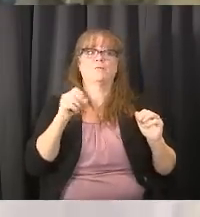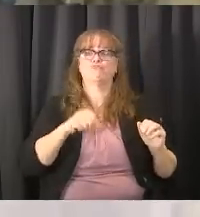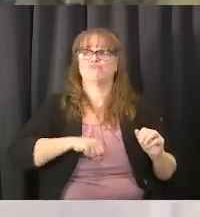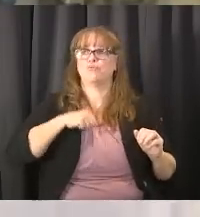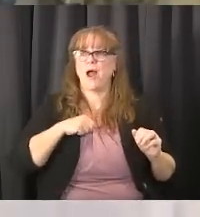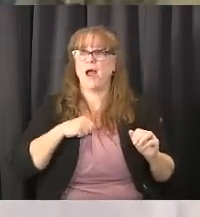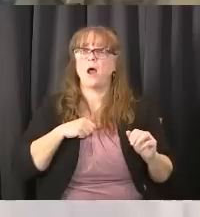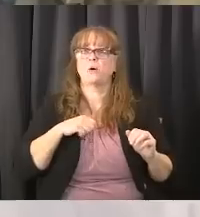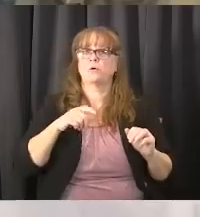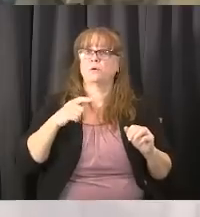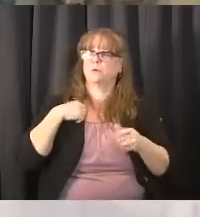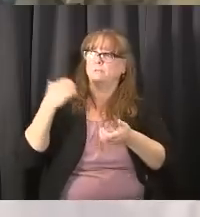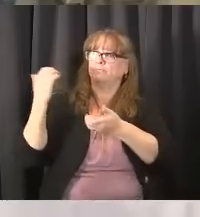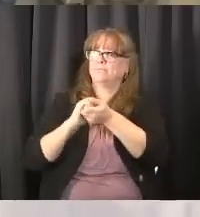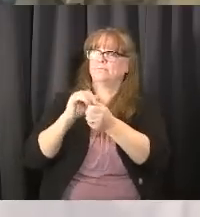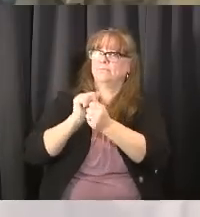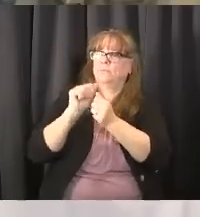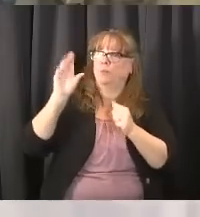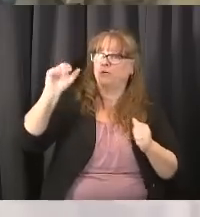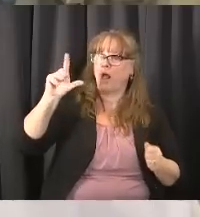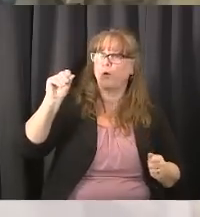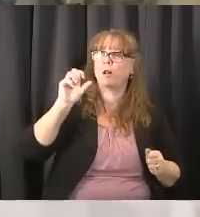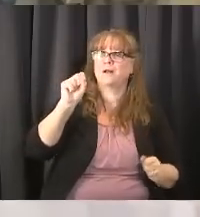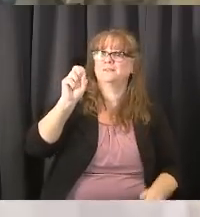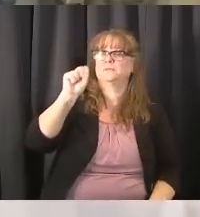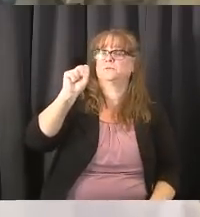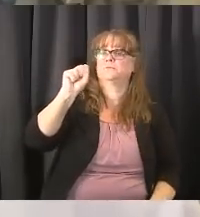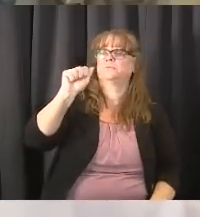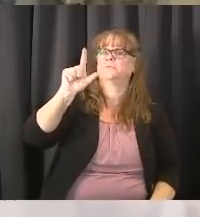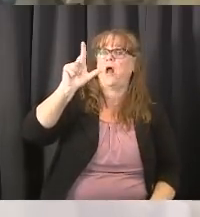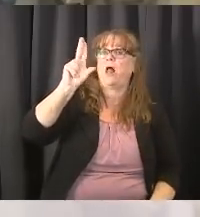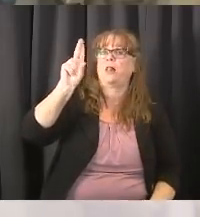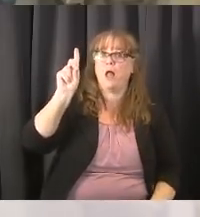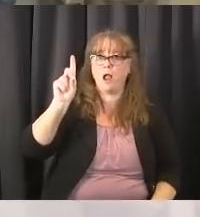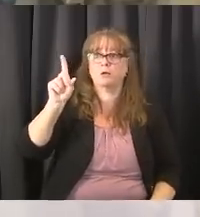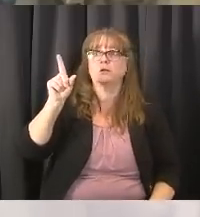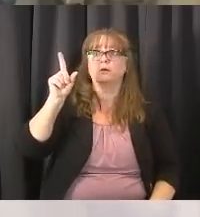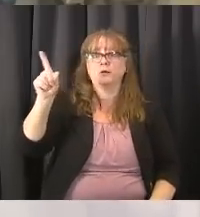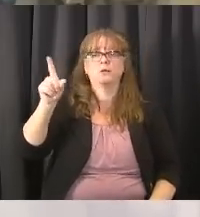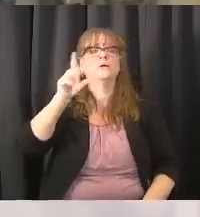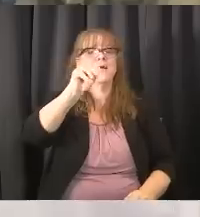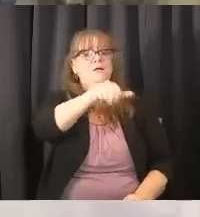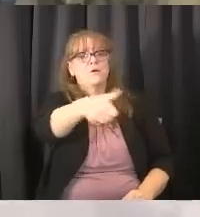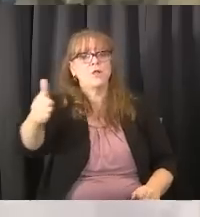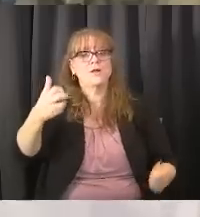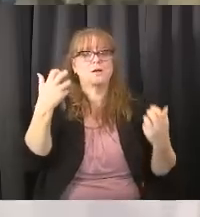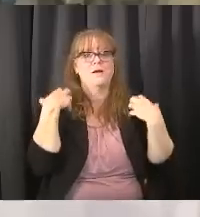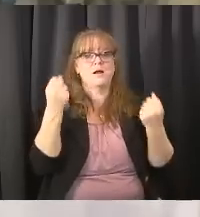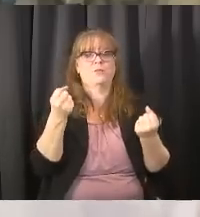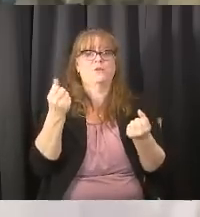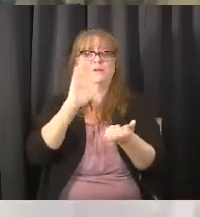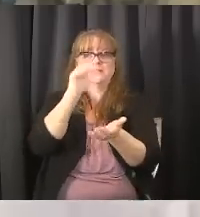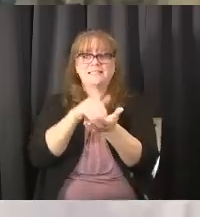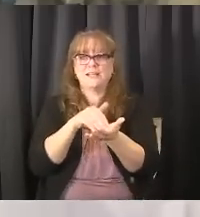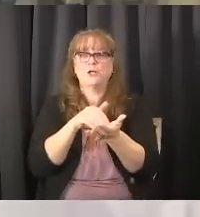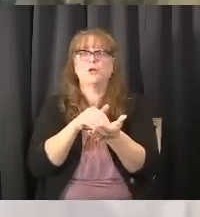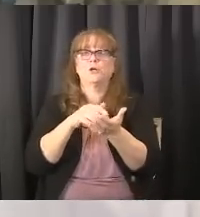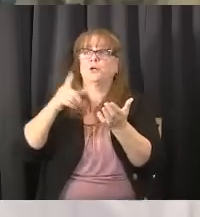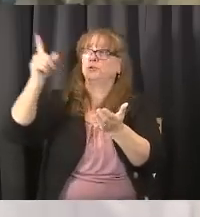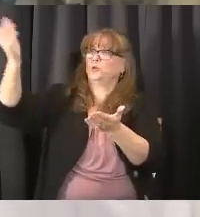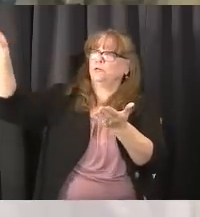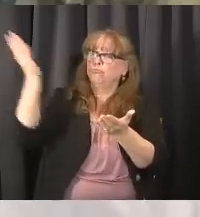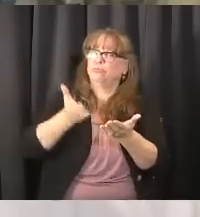and other federally qualified health centers, bring this vaccine to you and get Colorado vaccinated and really put this